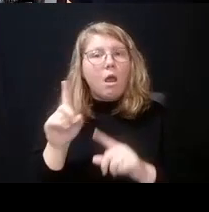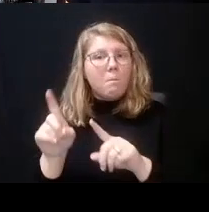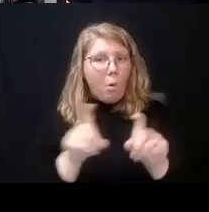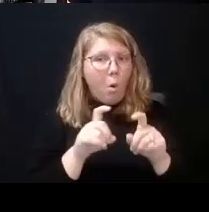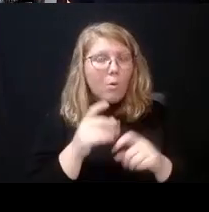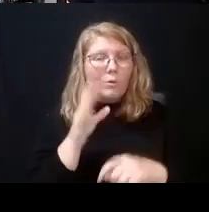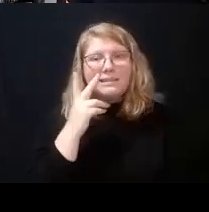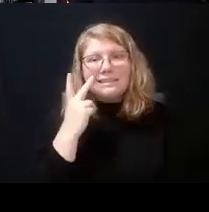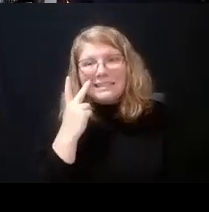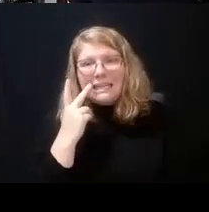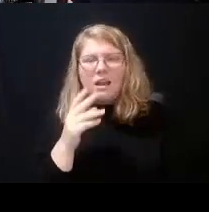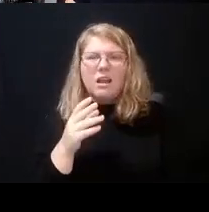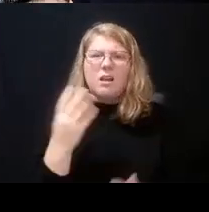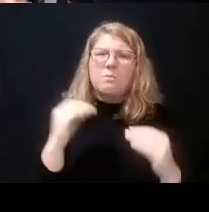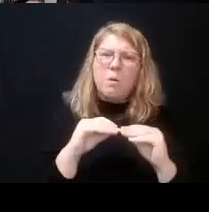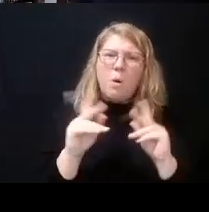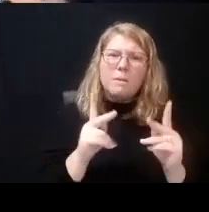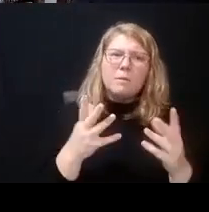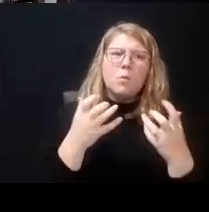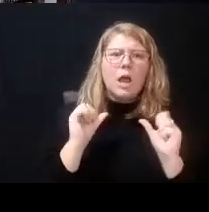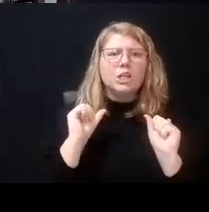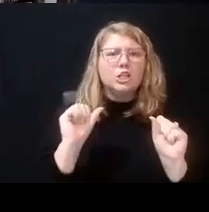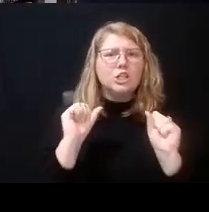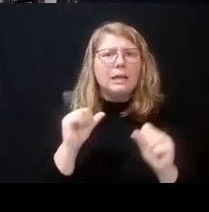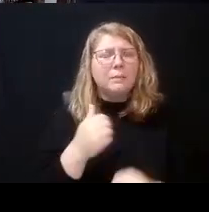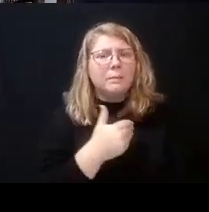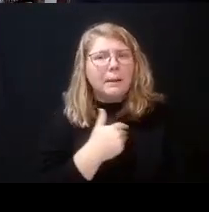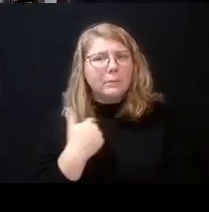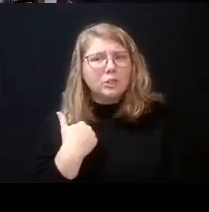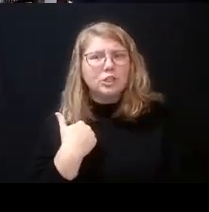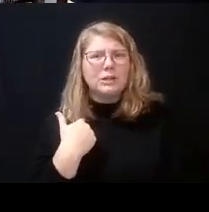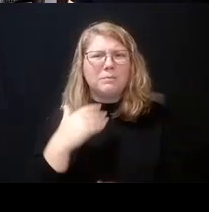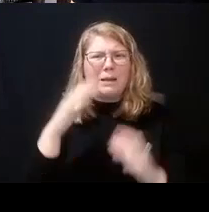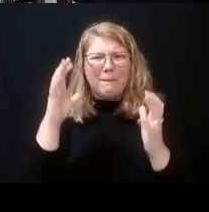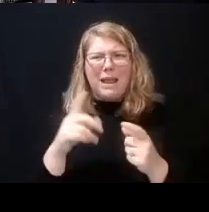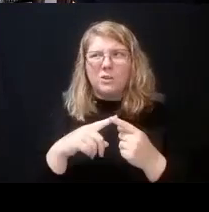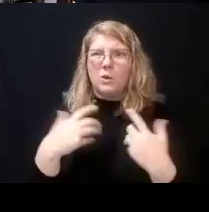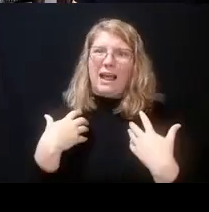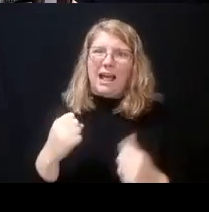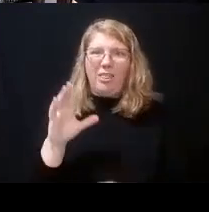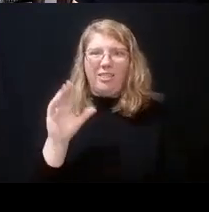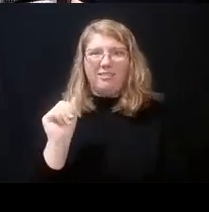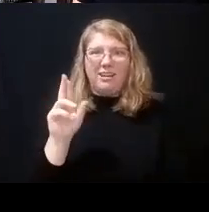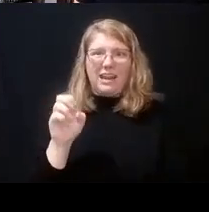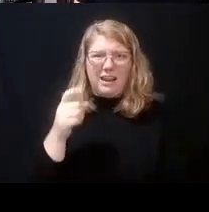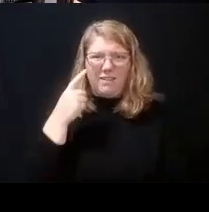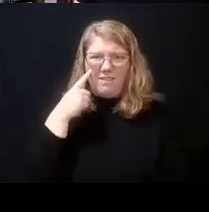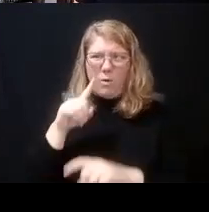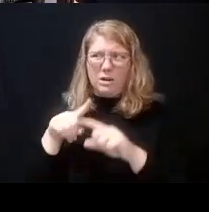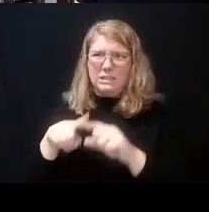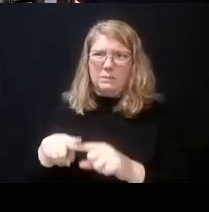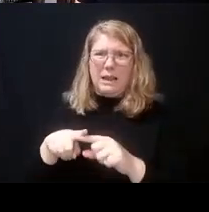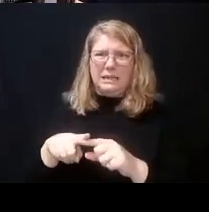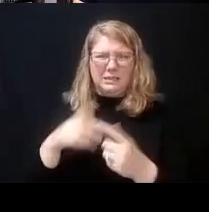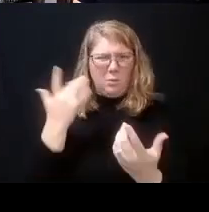things like more people want gym memberships than healthcare for dependents. But, I think